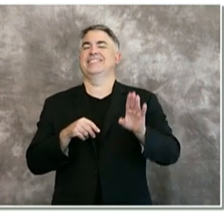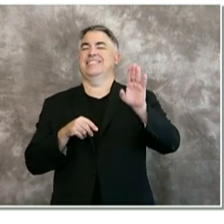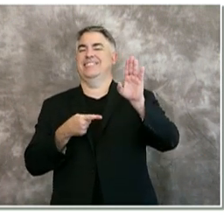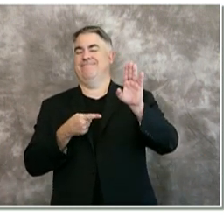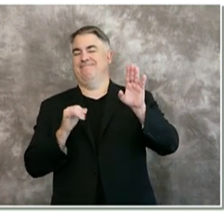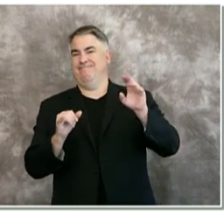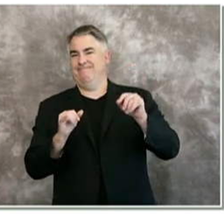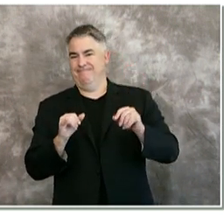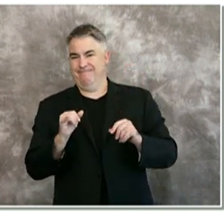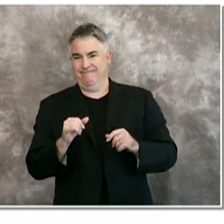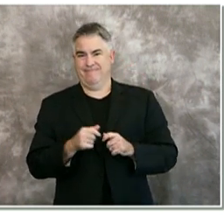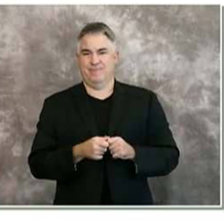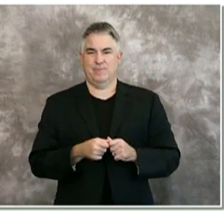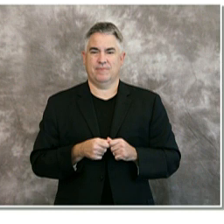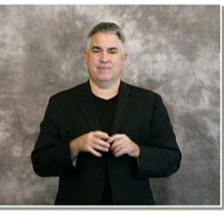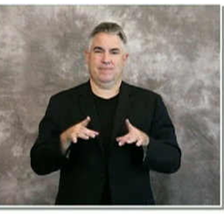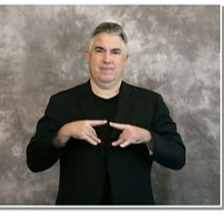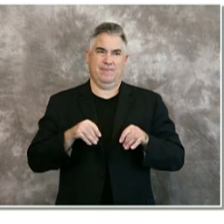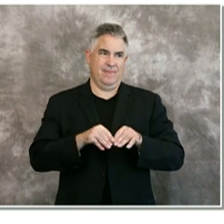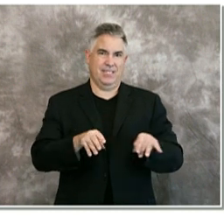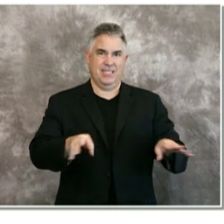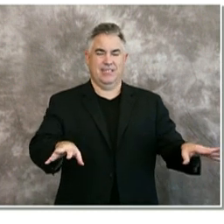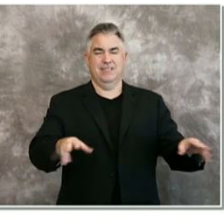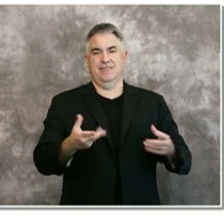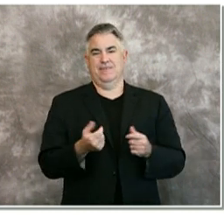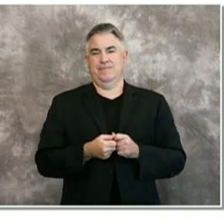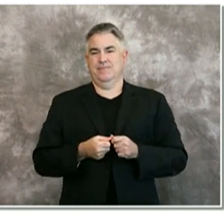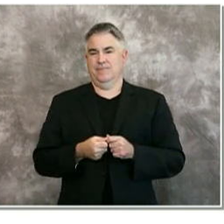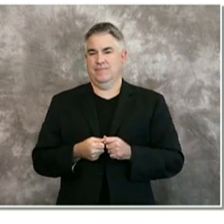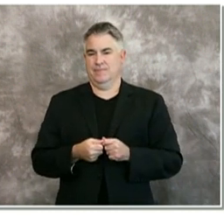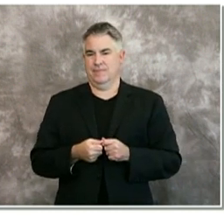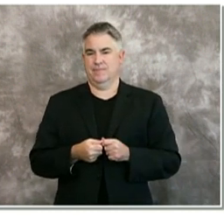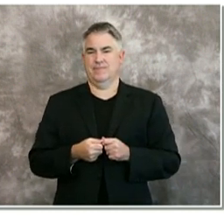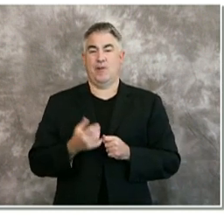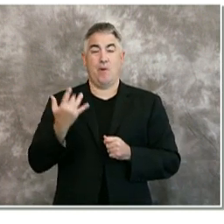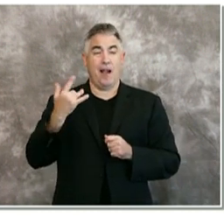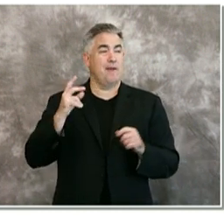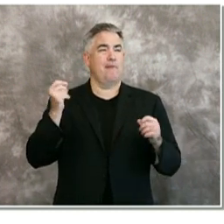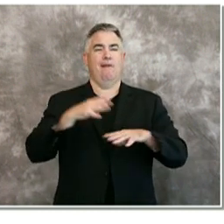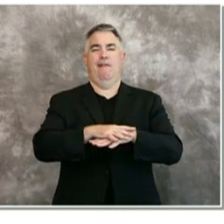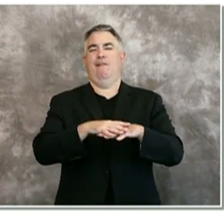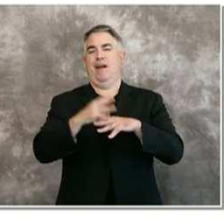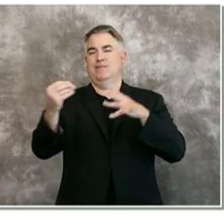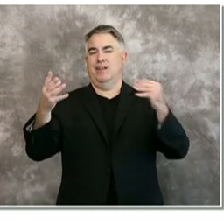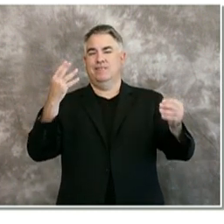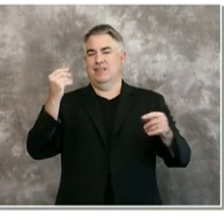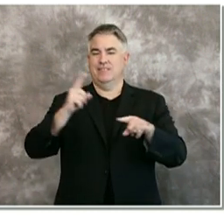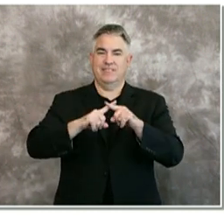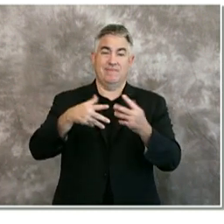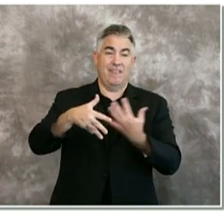to individuals being out in the community and interacting. So these numbers